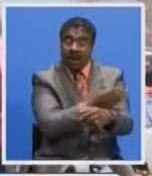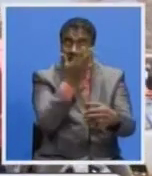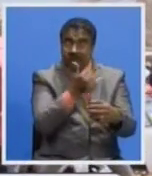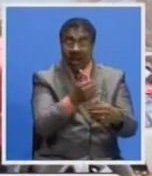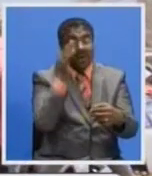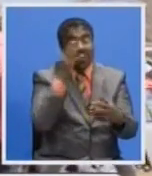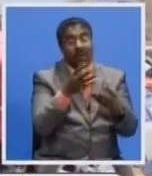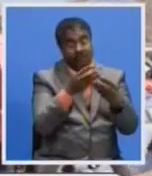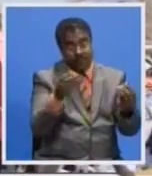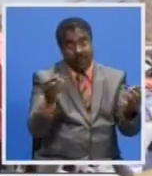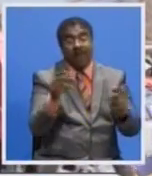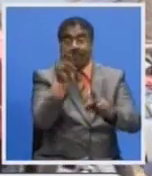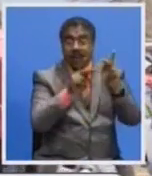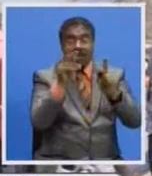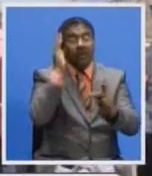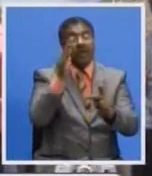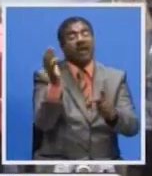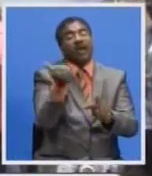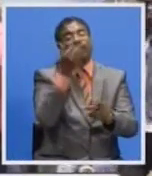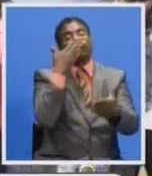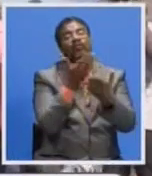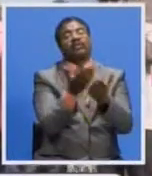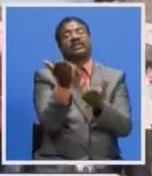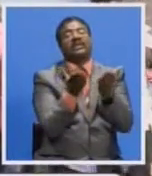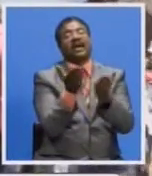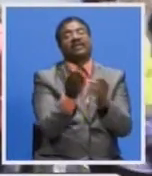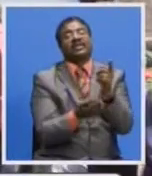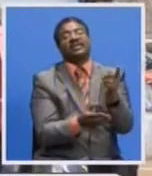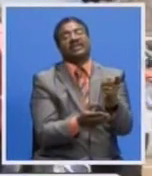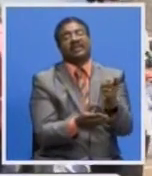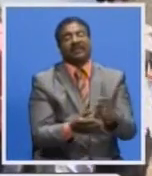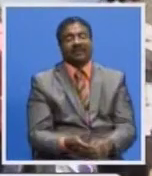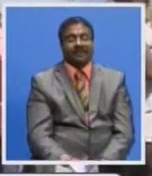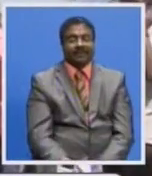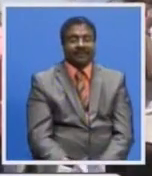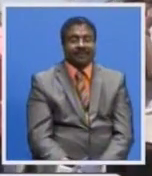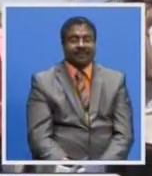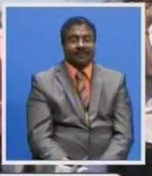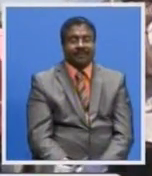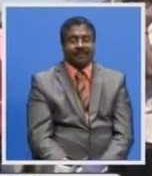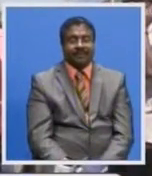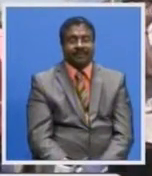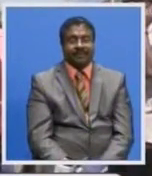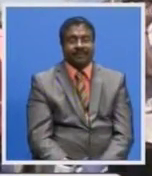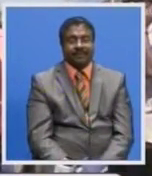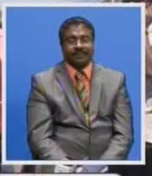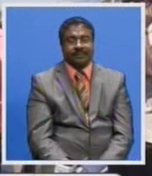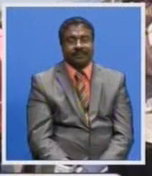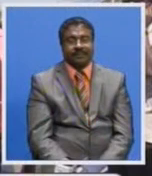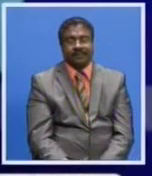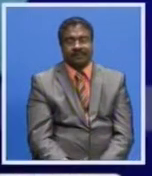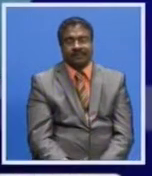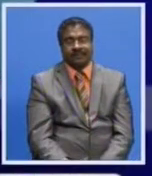and that people will be served immediately. Austin Mwale, ZNBC News, Lusaka.